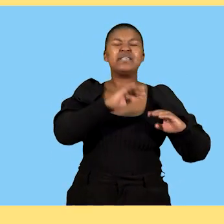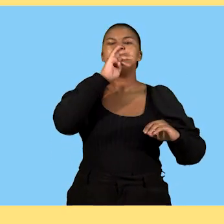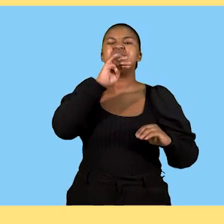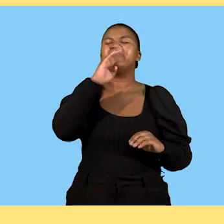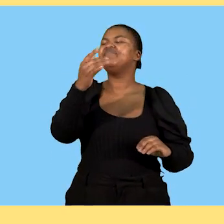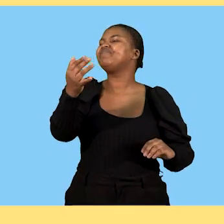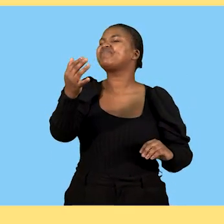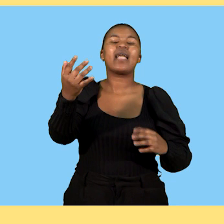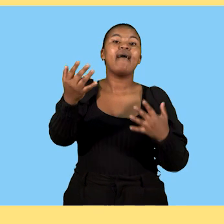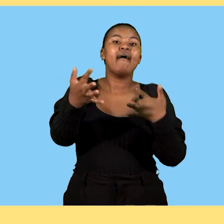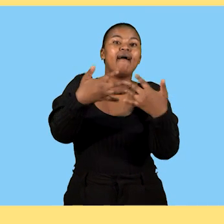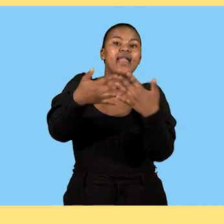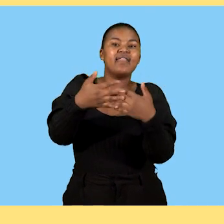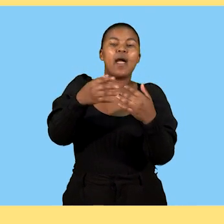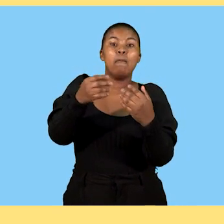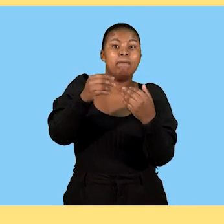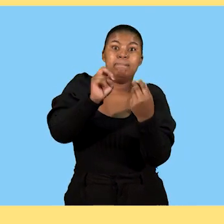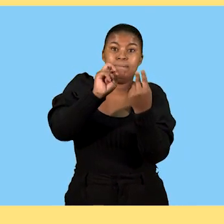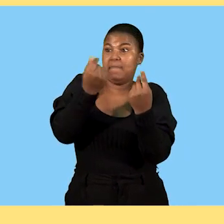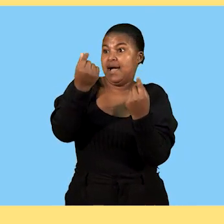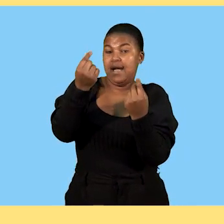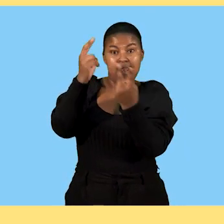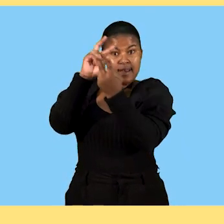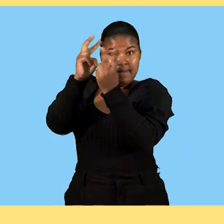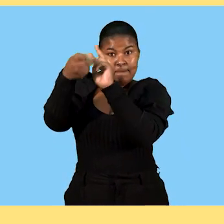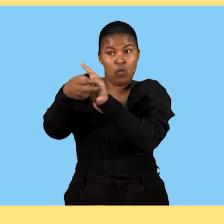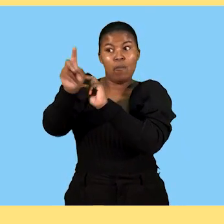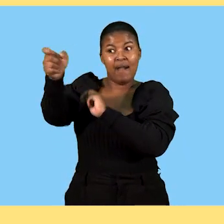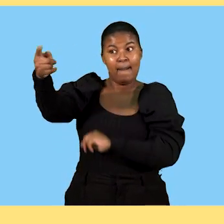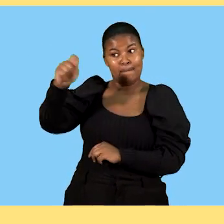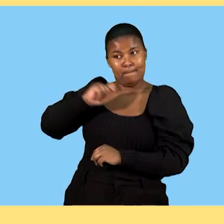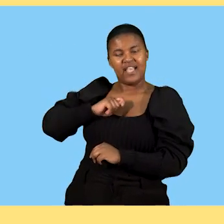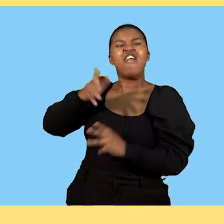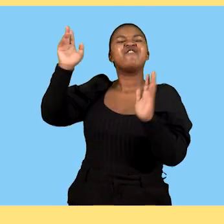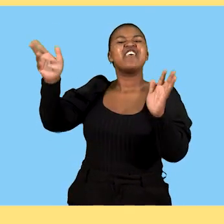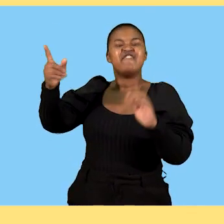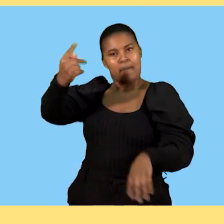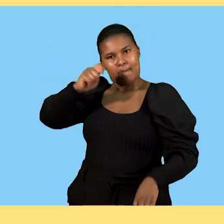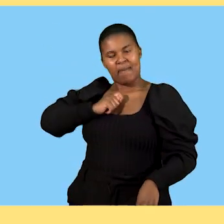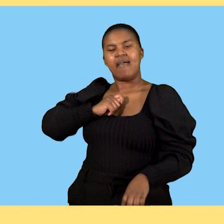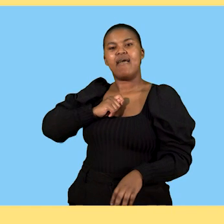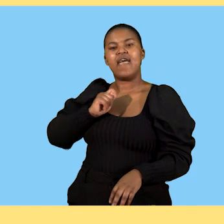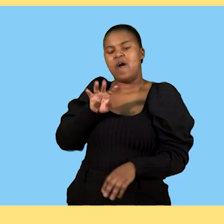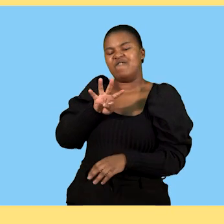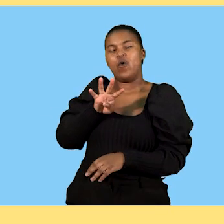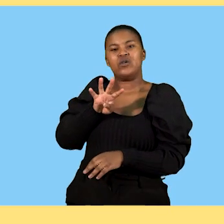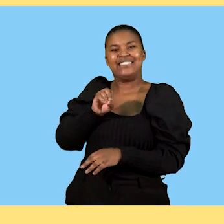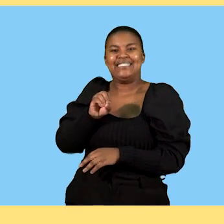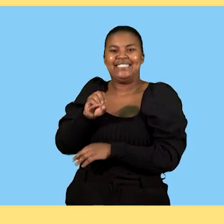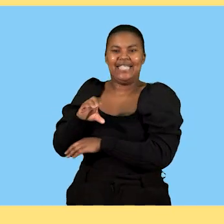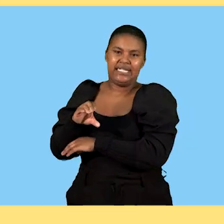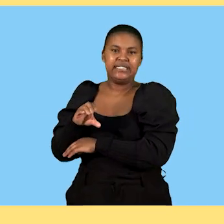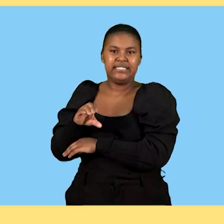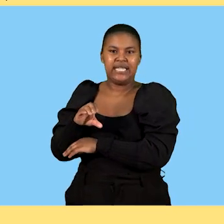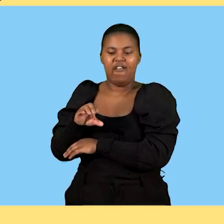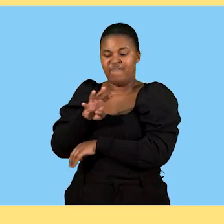That means from whatever they were owing, they have paid us